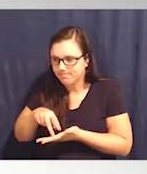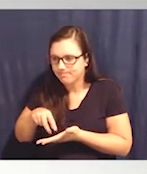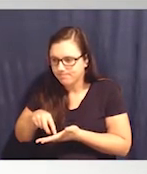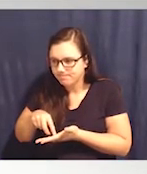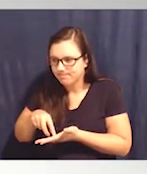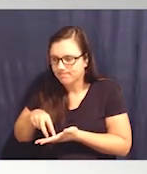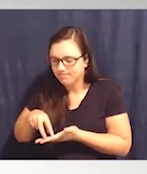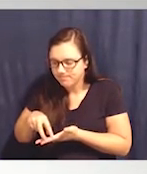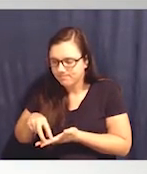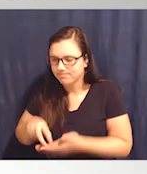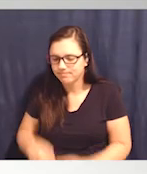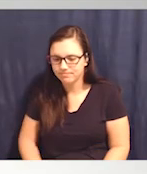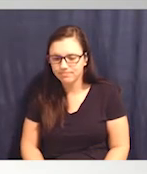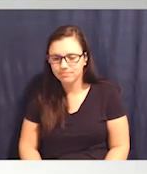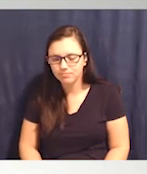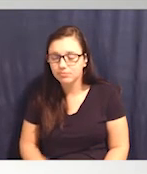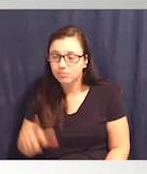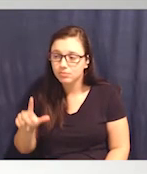Luke,